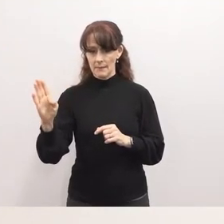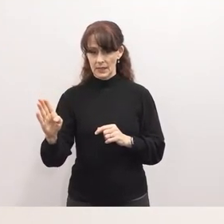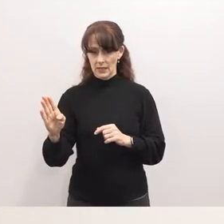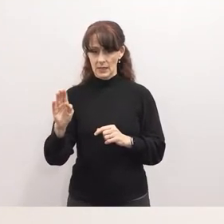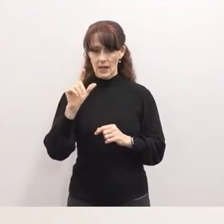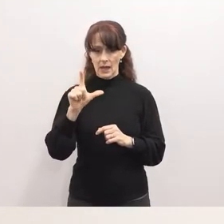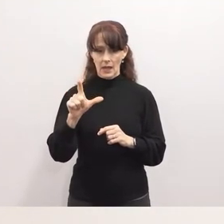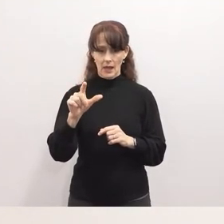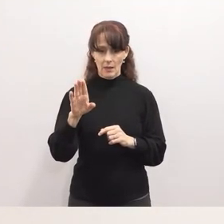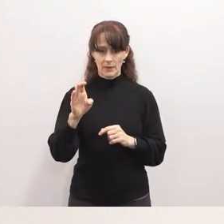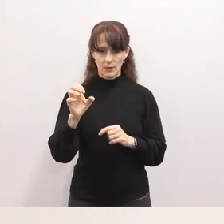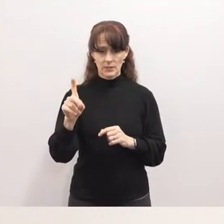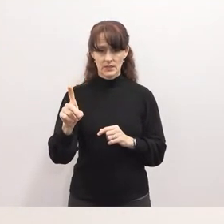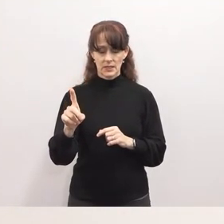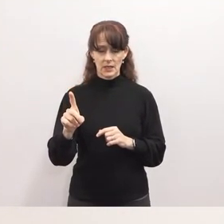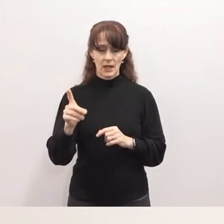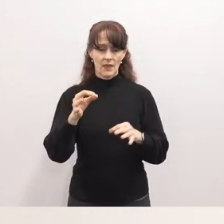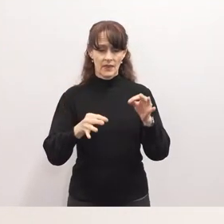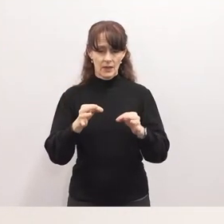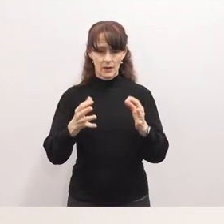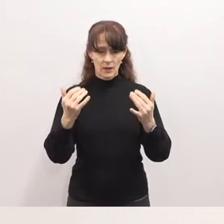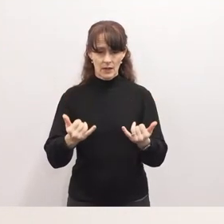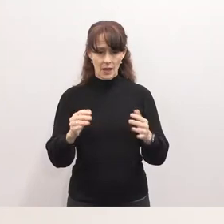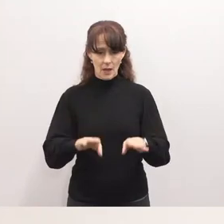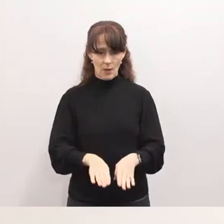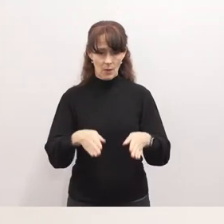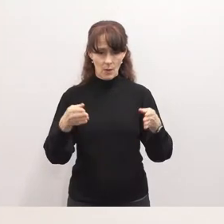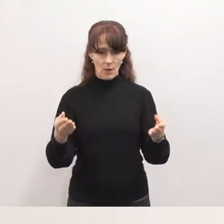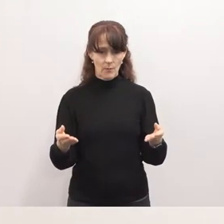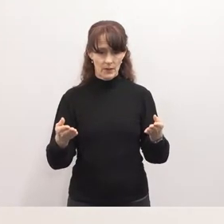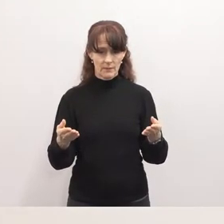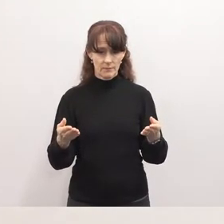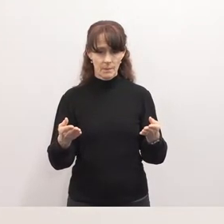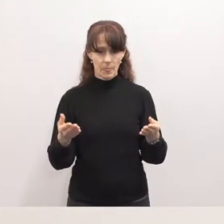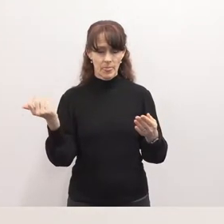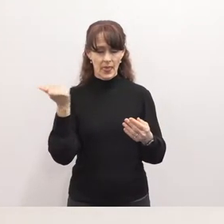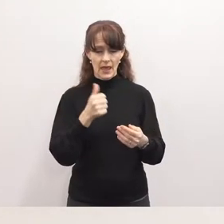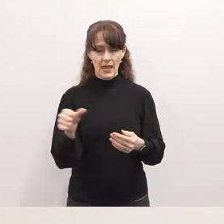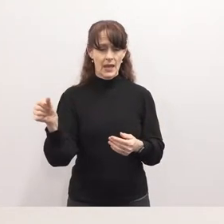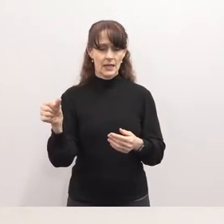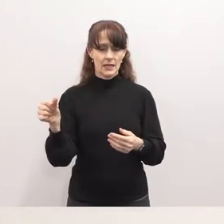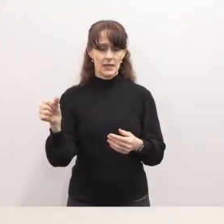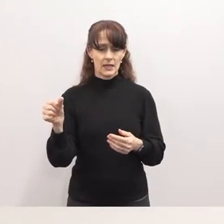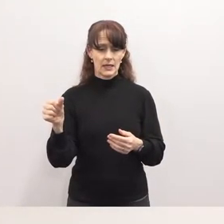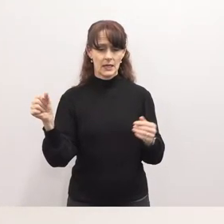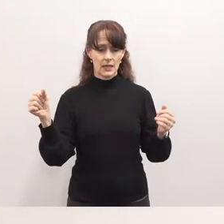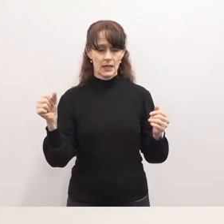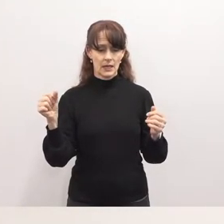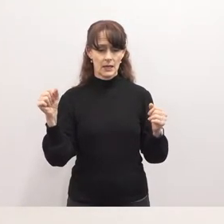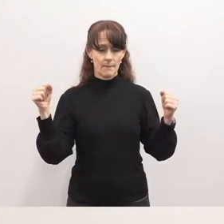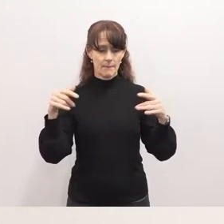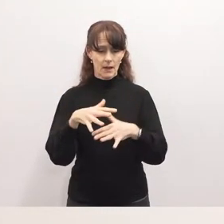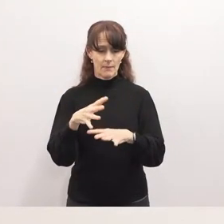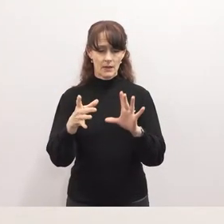Unified School District. The hearing is now open. Are there any public